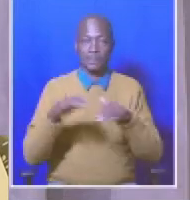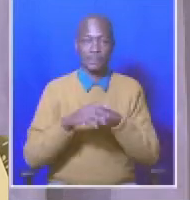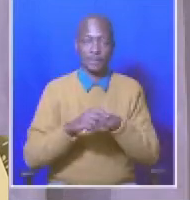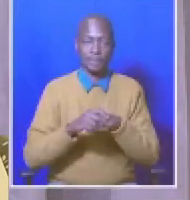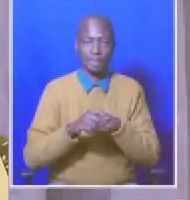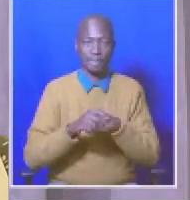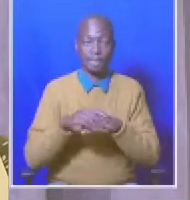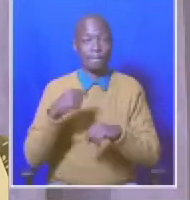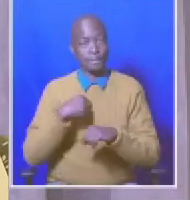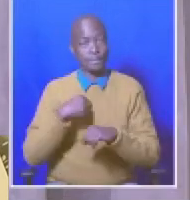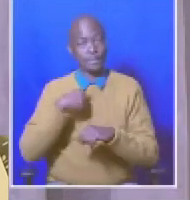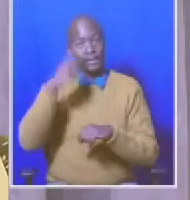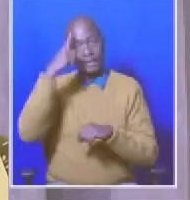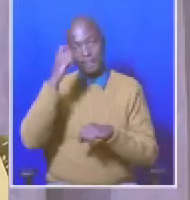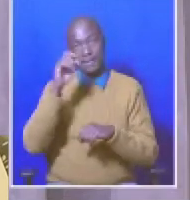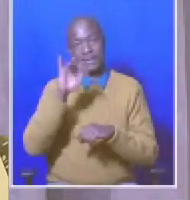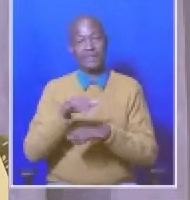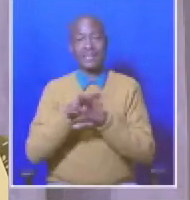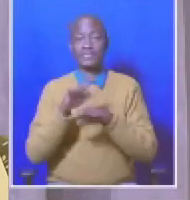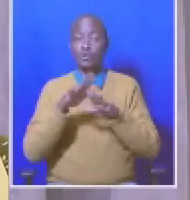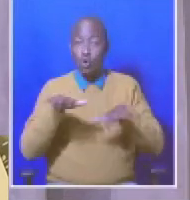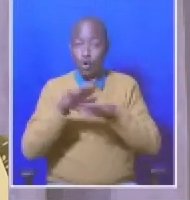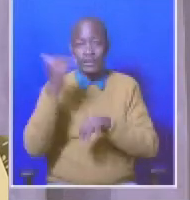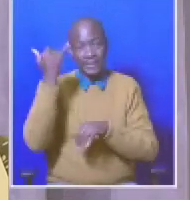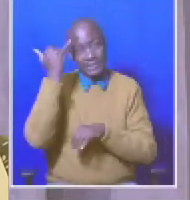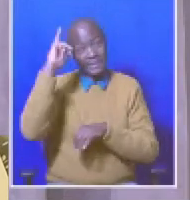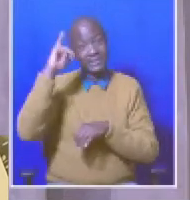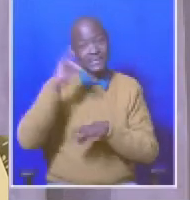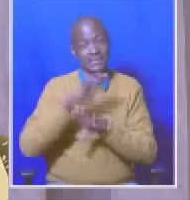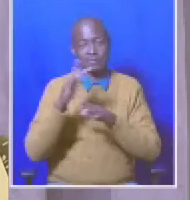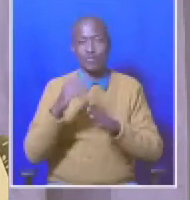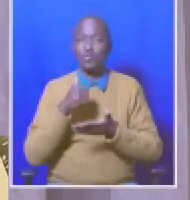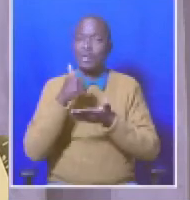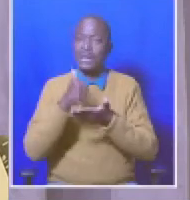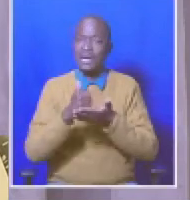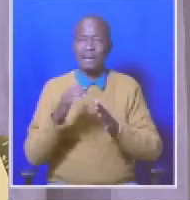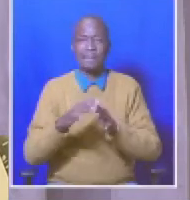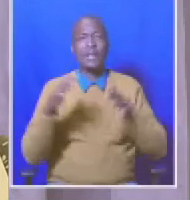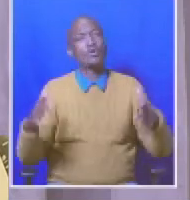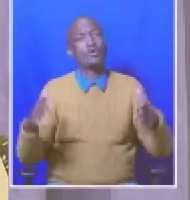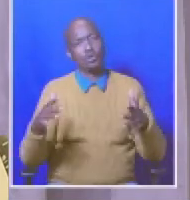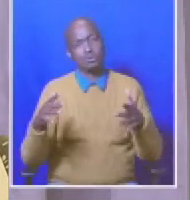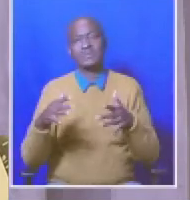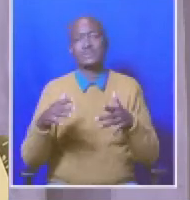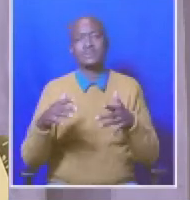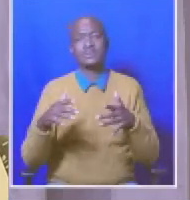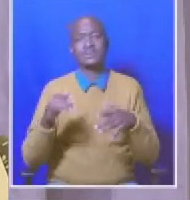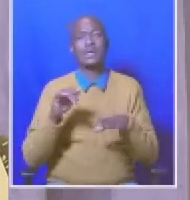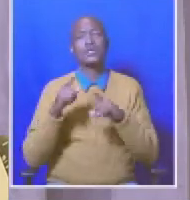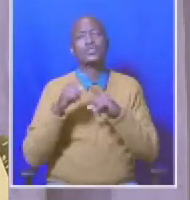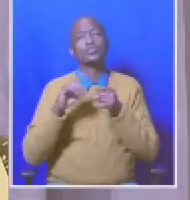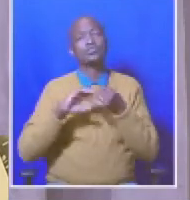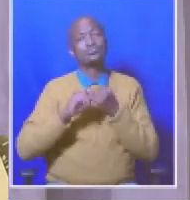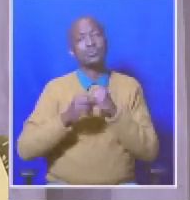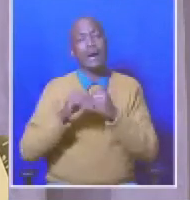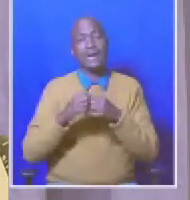these initiatives will assist a lot in order to strengthen